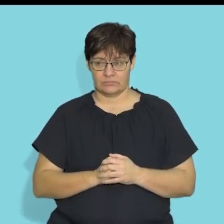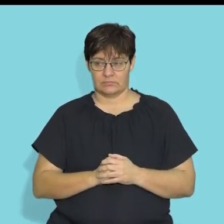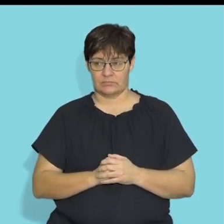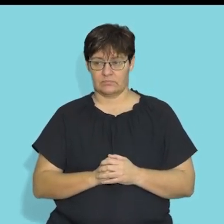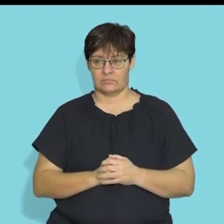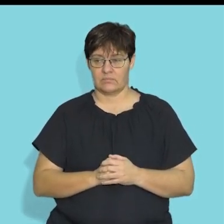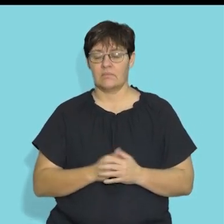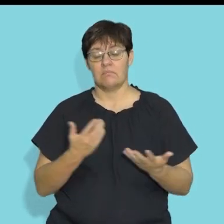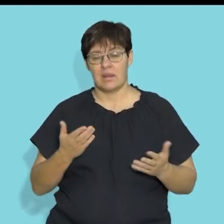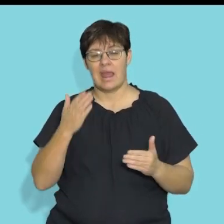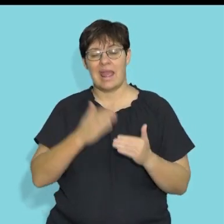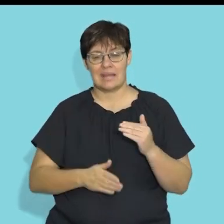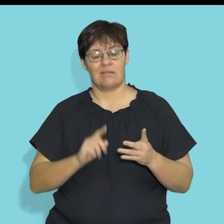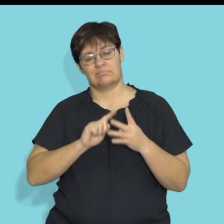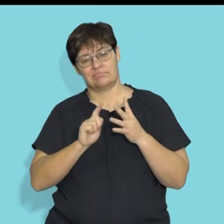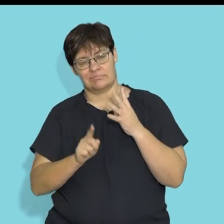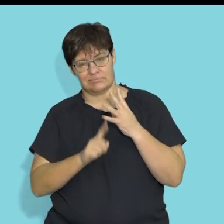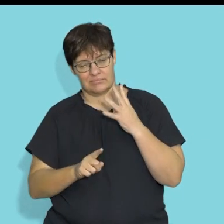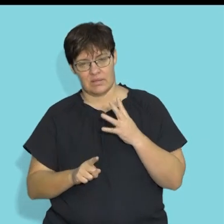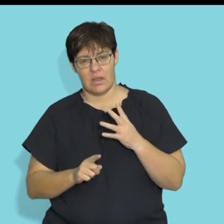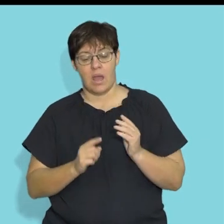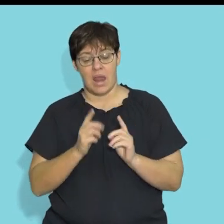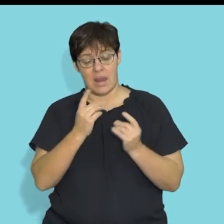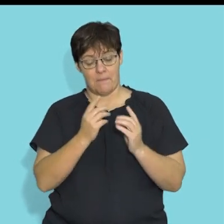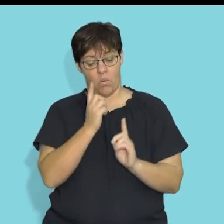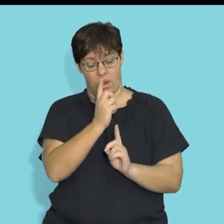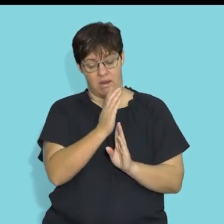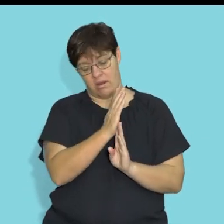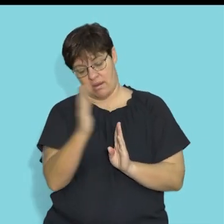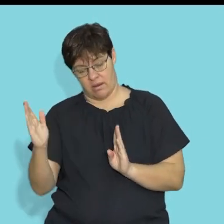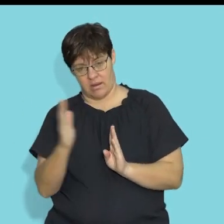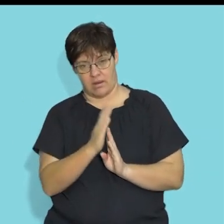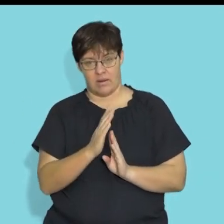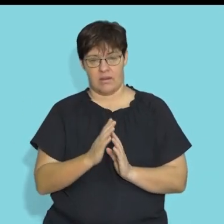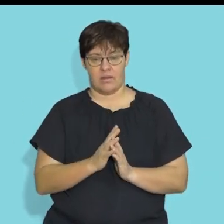actually ending in a number bigger than 1.